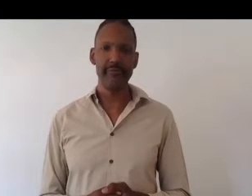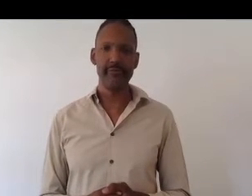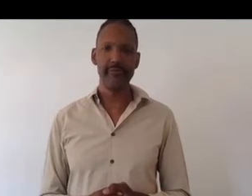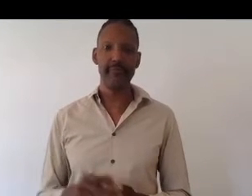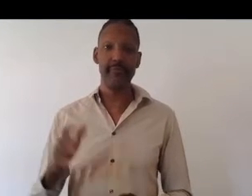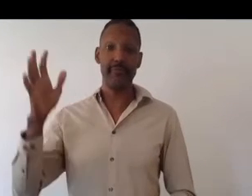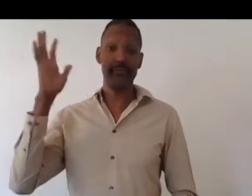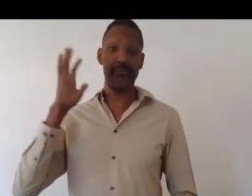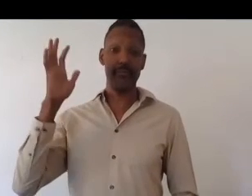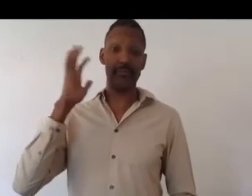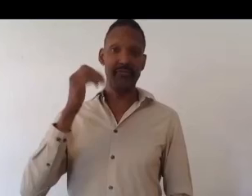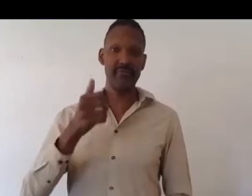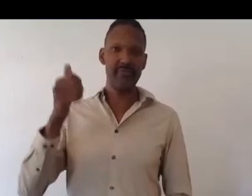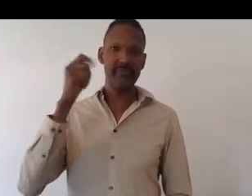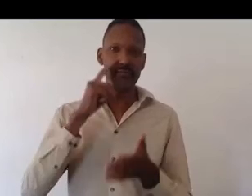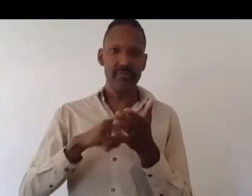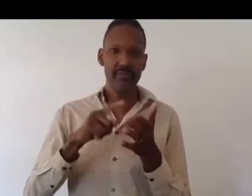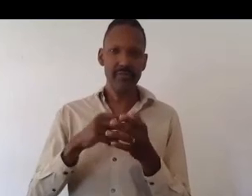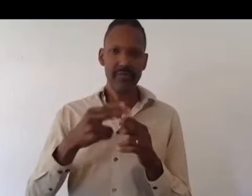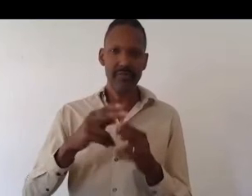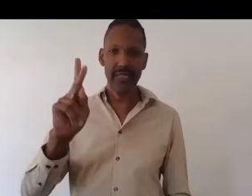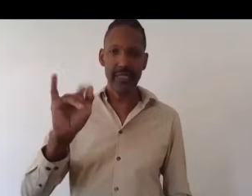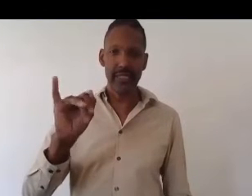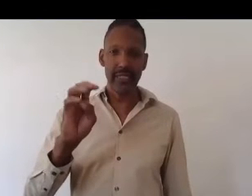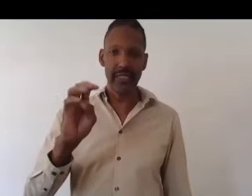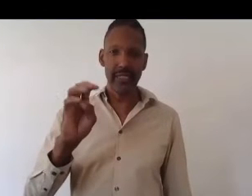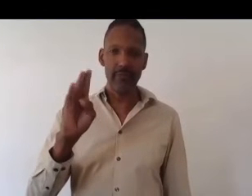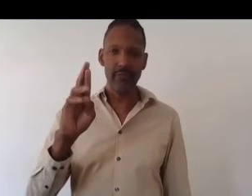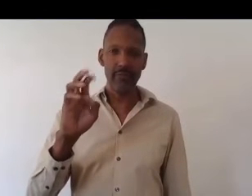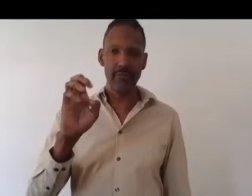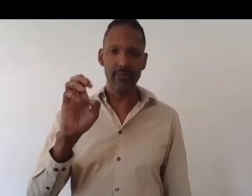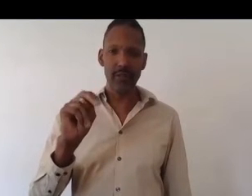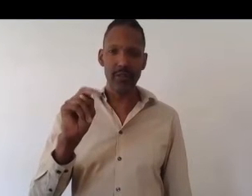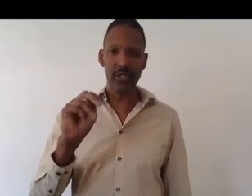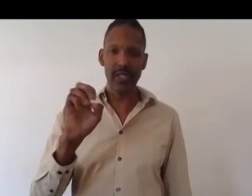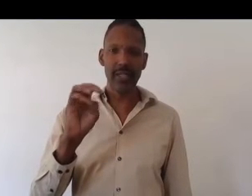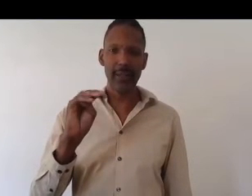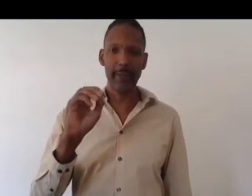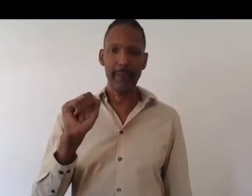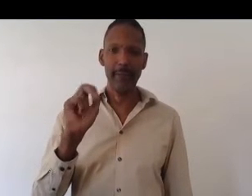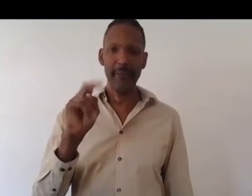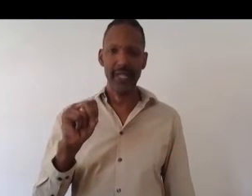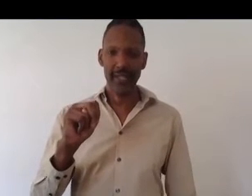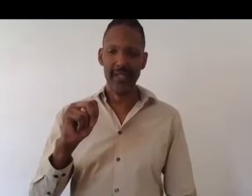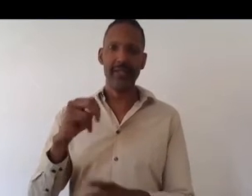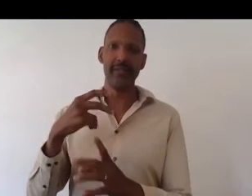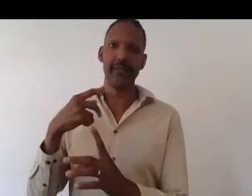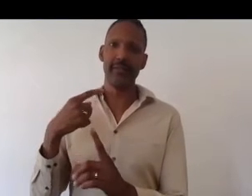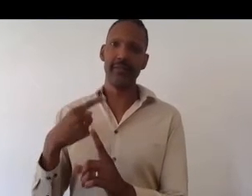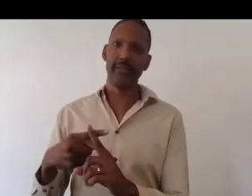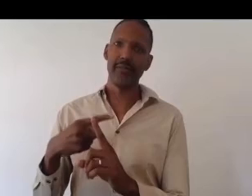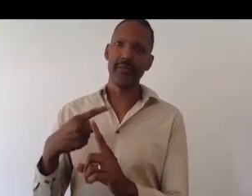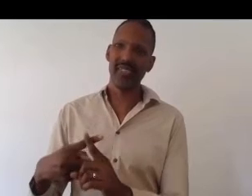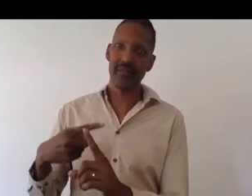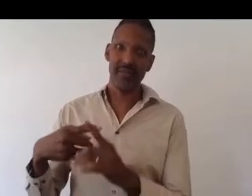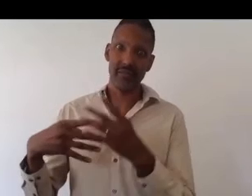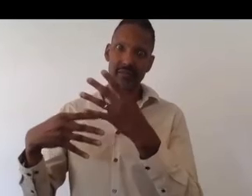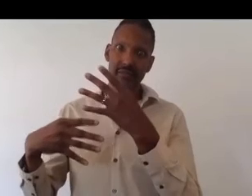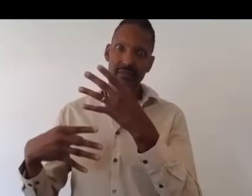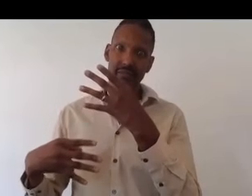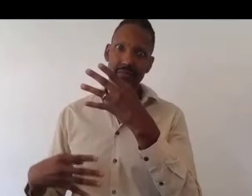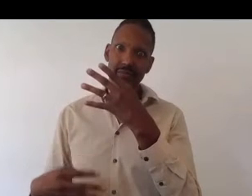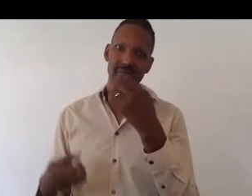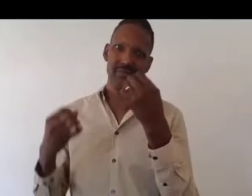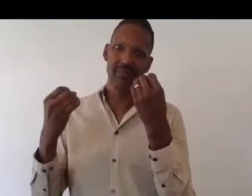was substantially developed. Former principal investigator Kim Brenneman and many, many others who have worked with us over